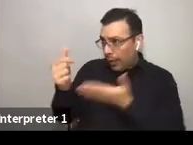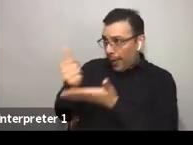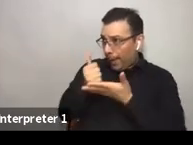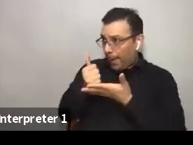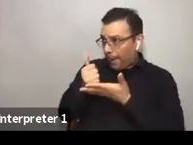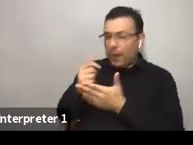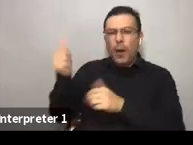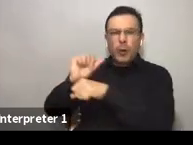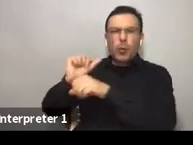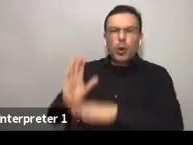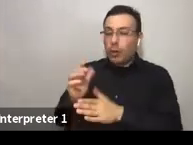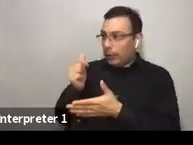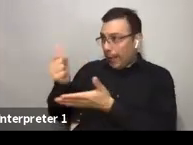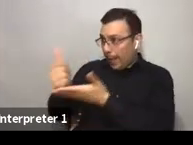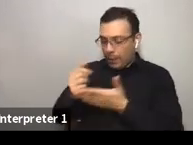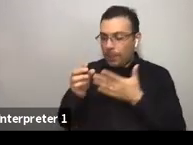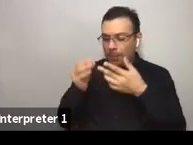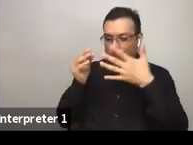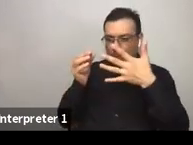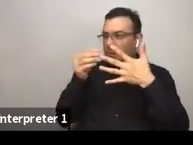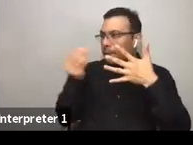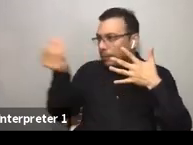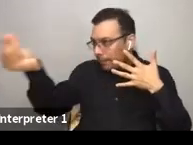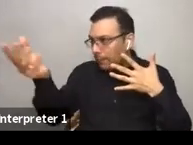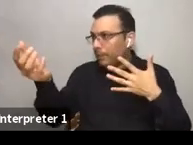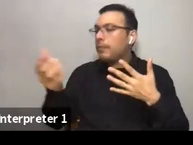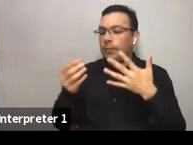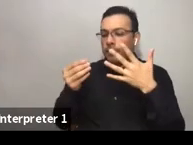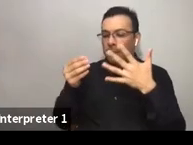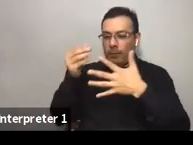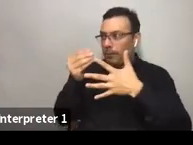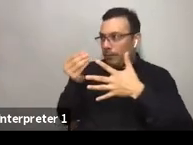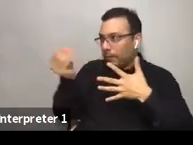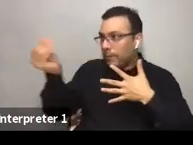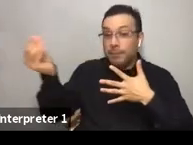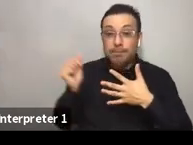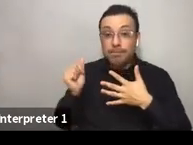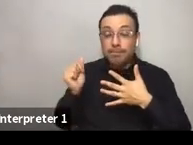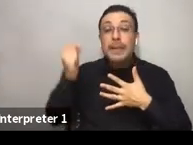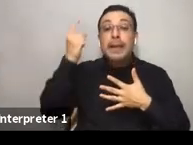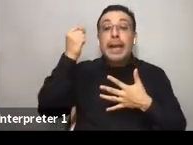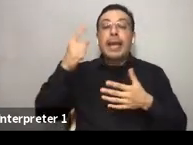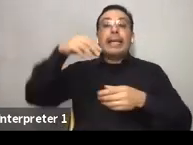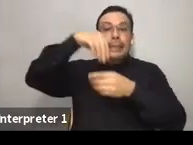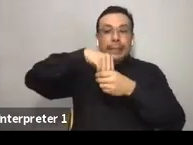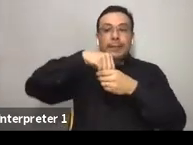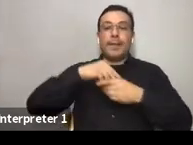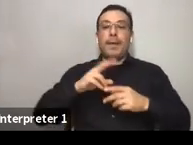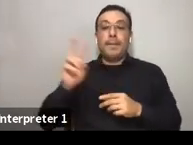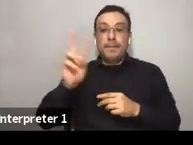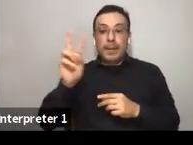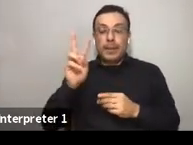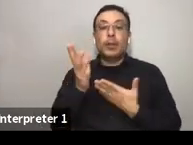information. But be careful here, because this means only sharing within the victim services unit. So if you work at an